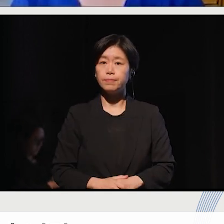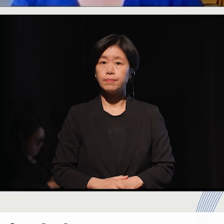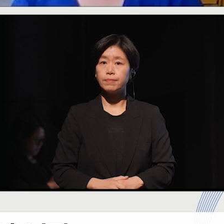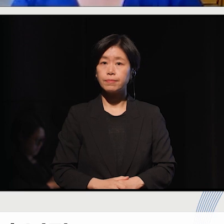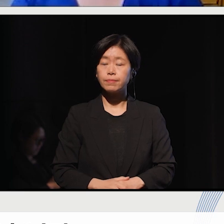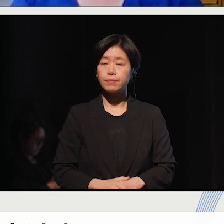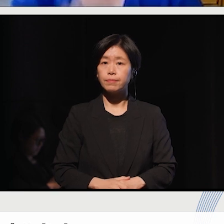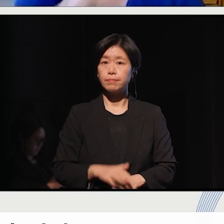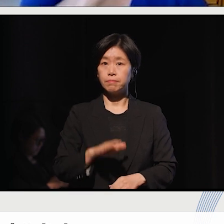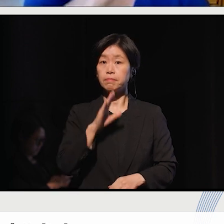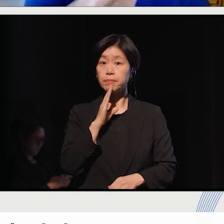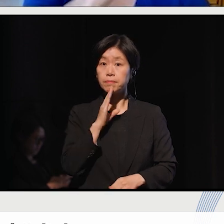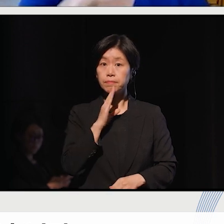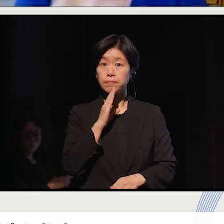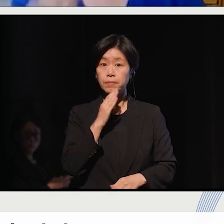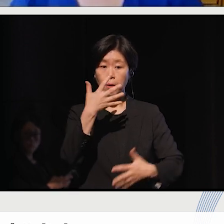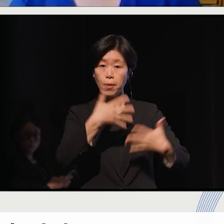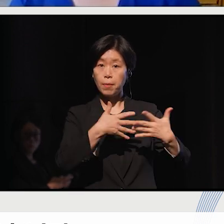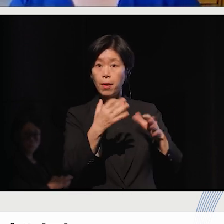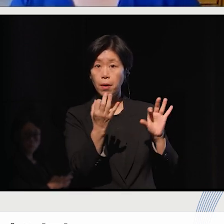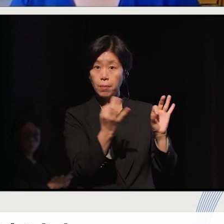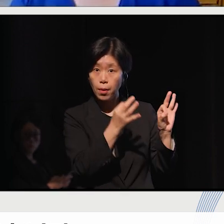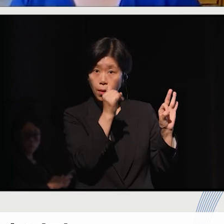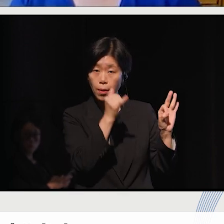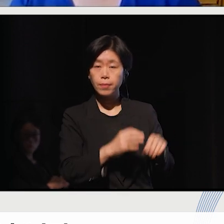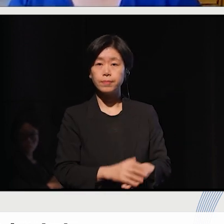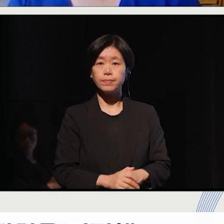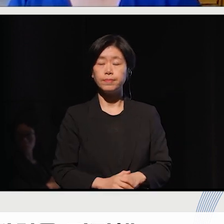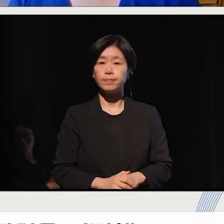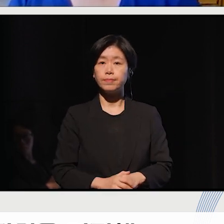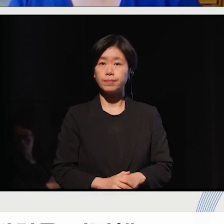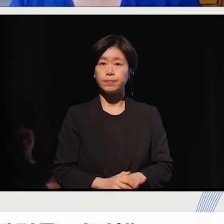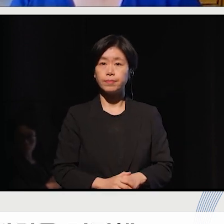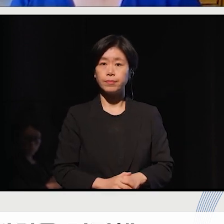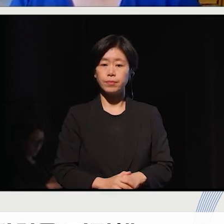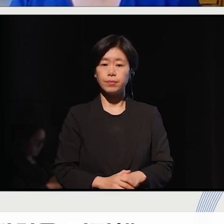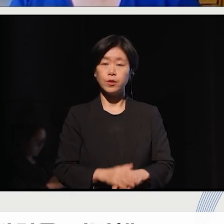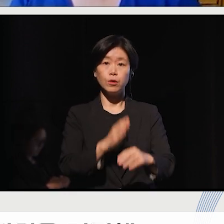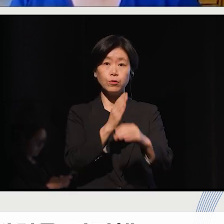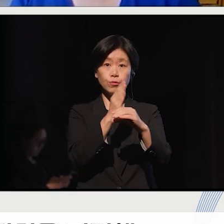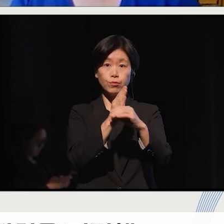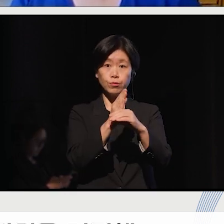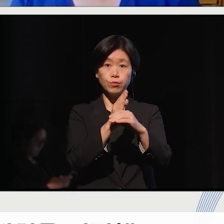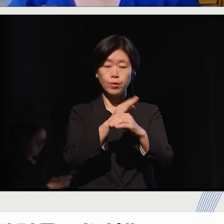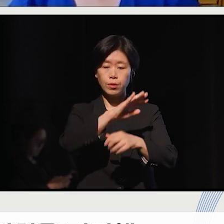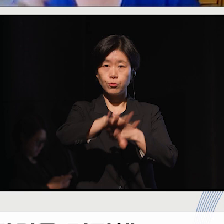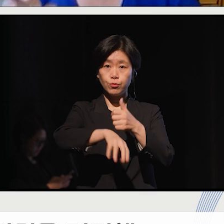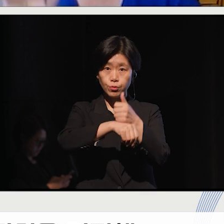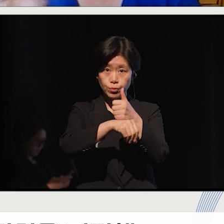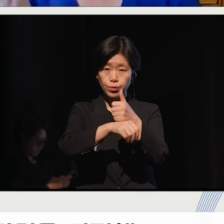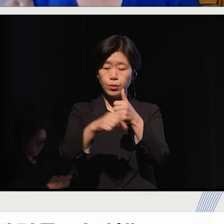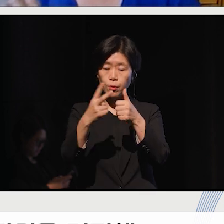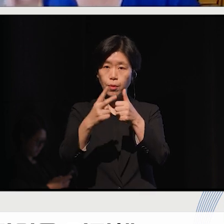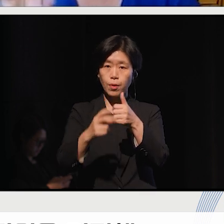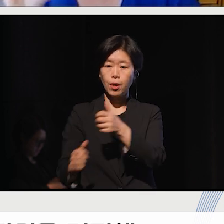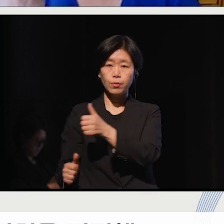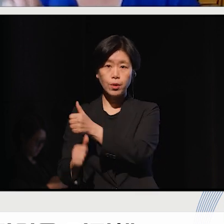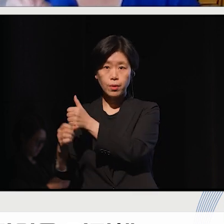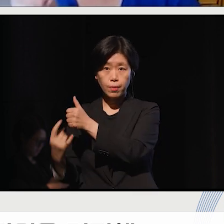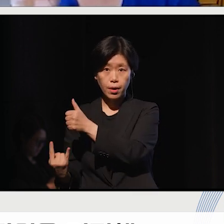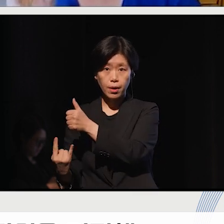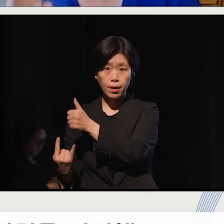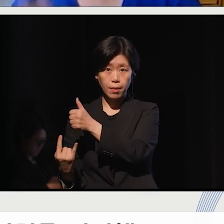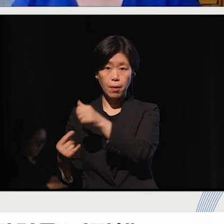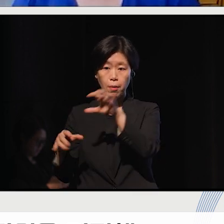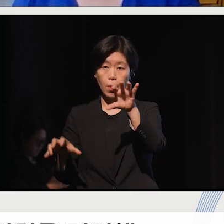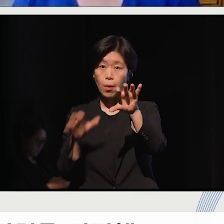a centralized approach. You have a committee approach and you have a centralized approach. This is where instead of working by committee, you designate an office or a